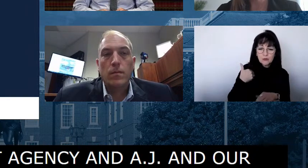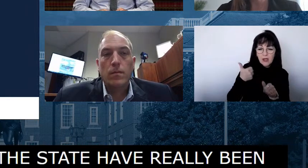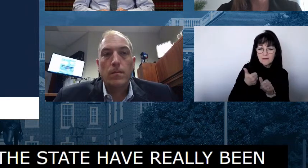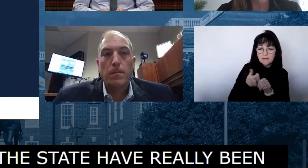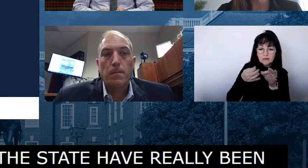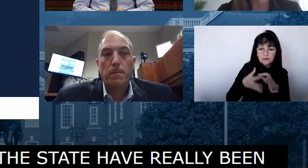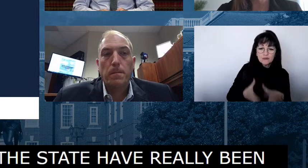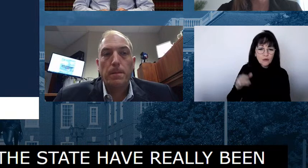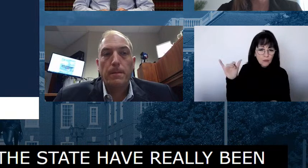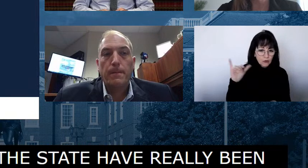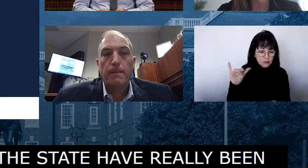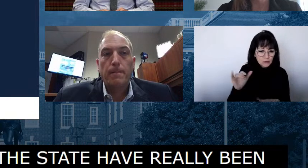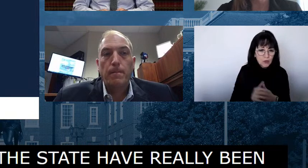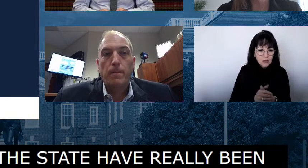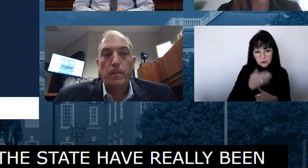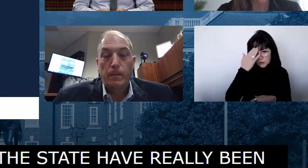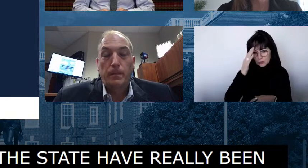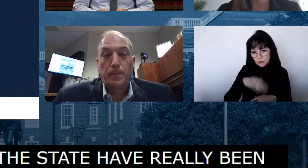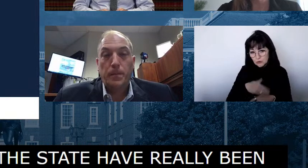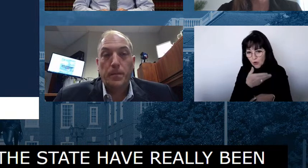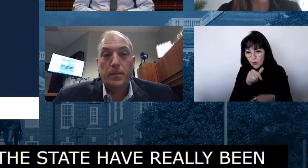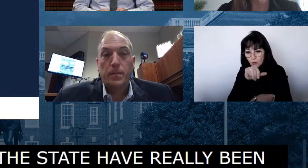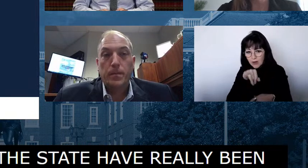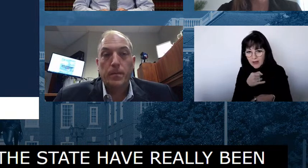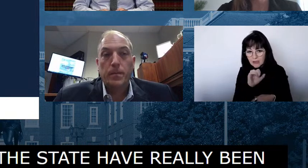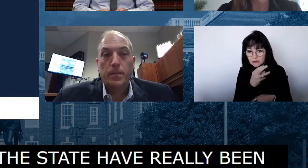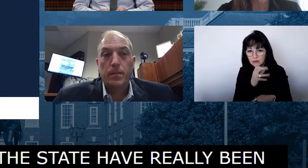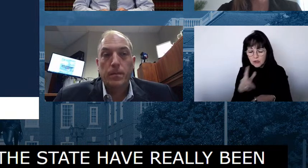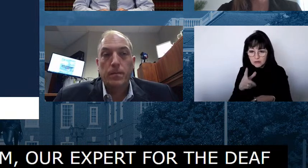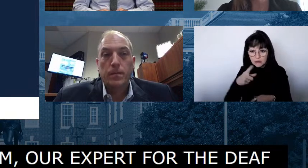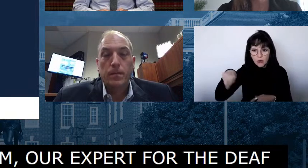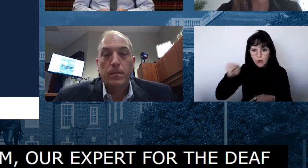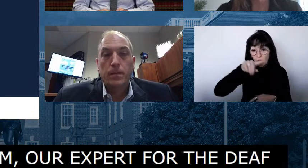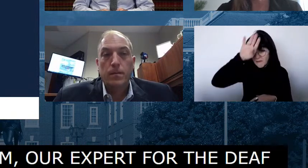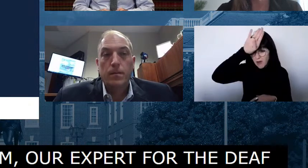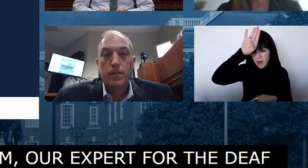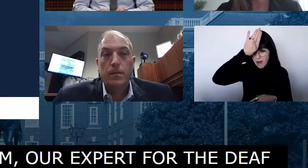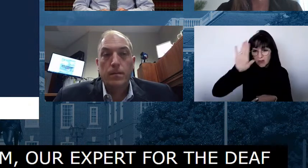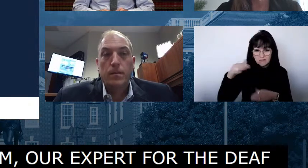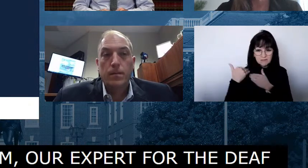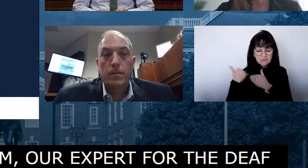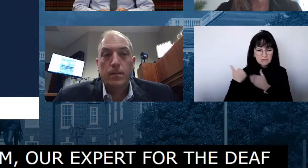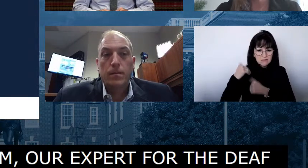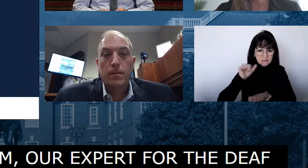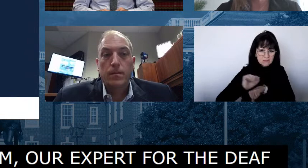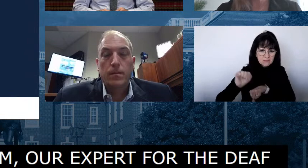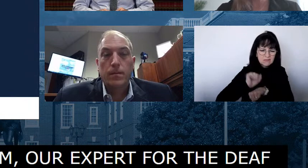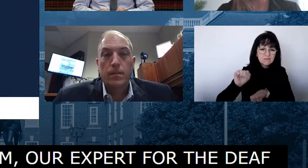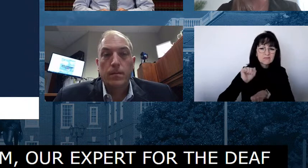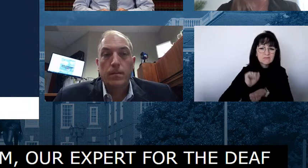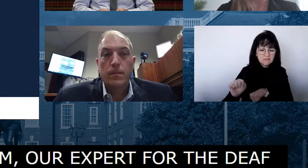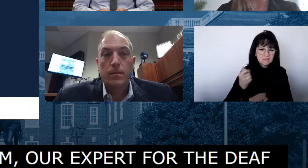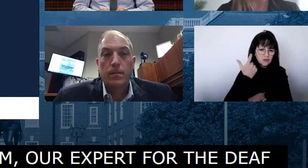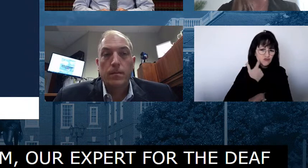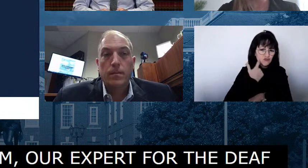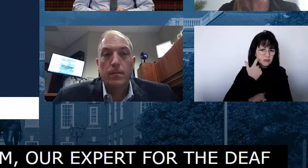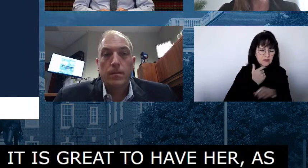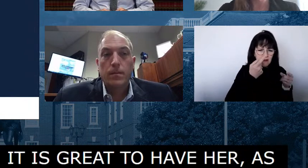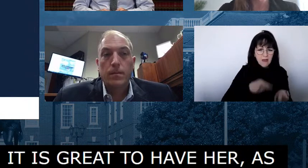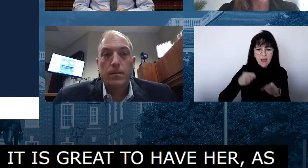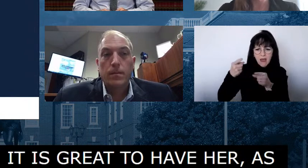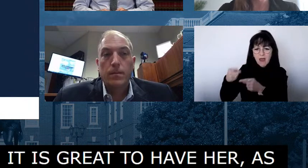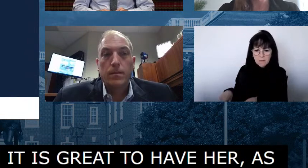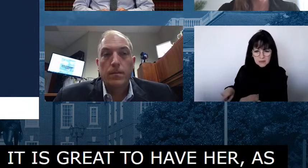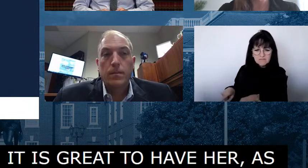know firefighters across our state have been fighting some really terrible events of late, and I want to